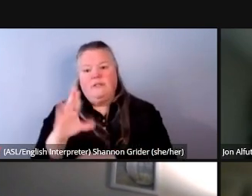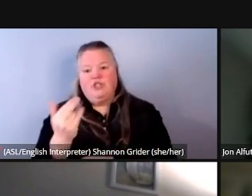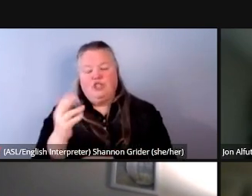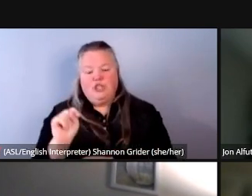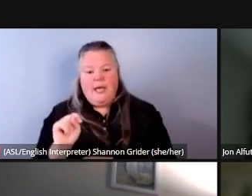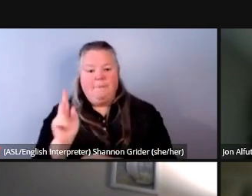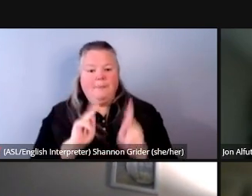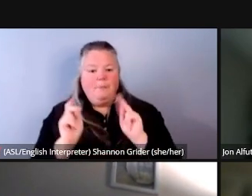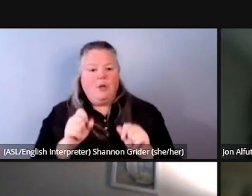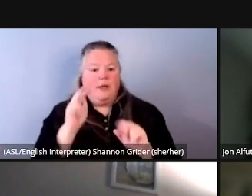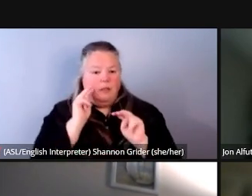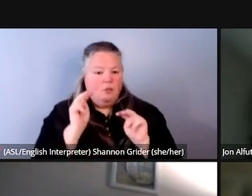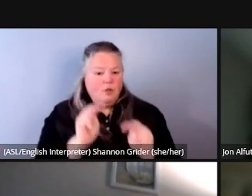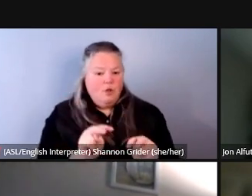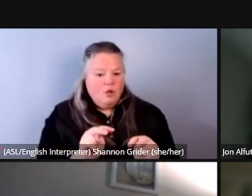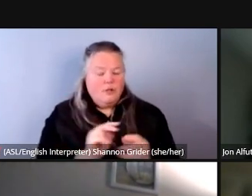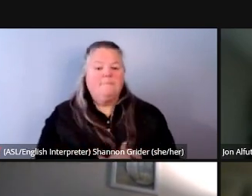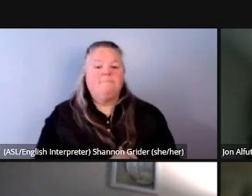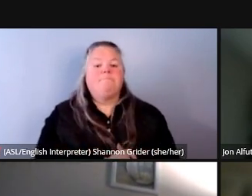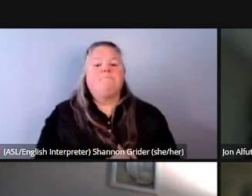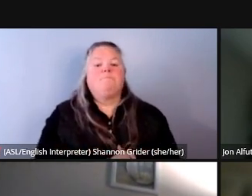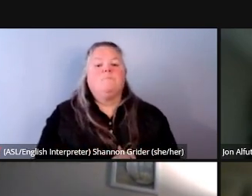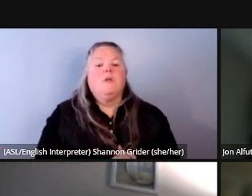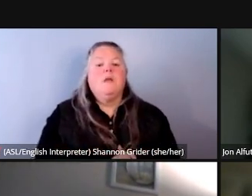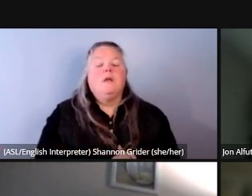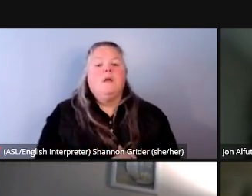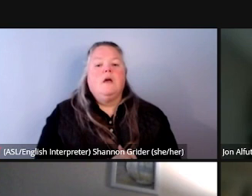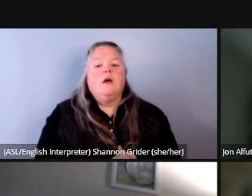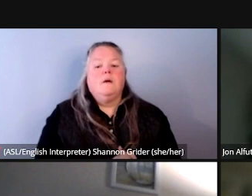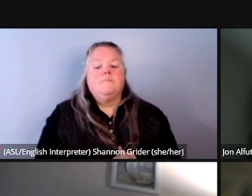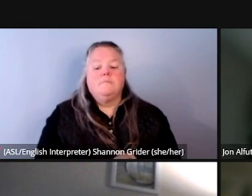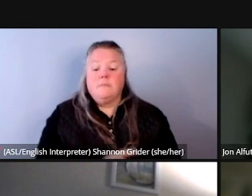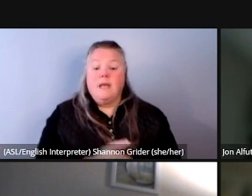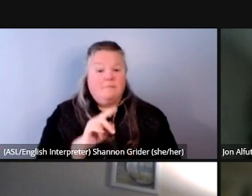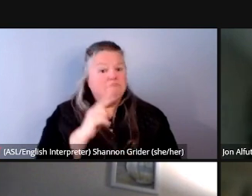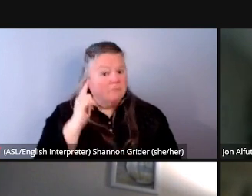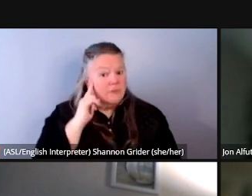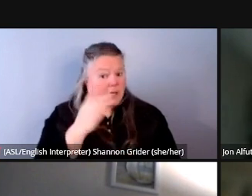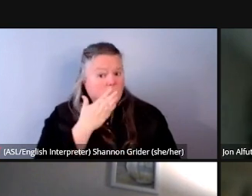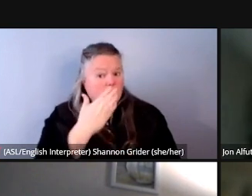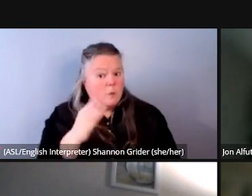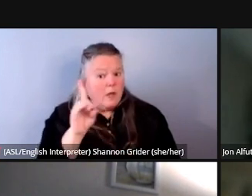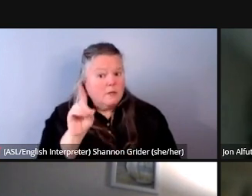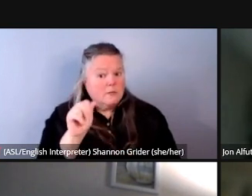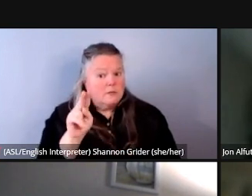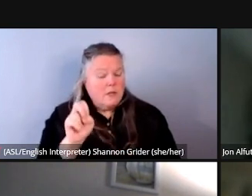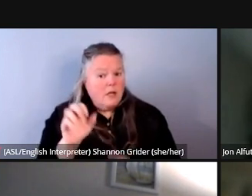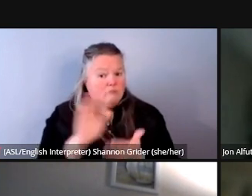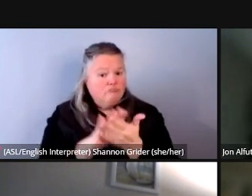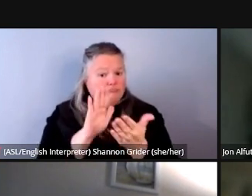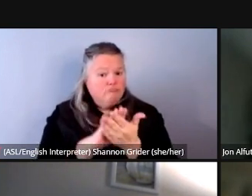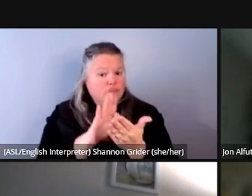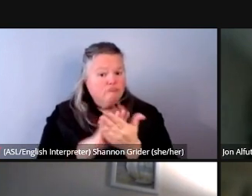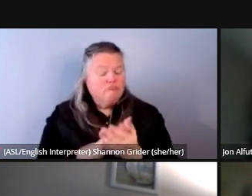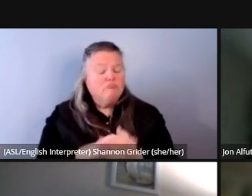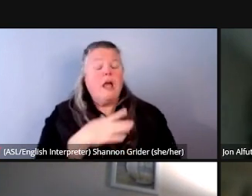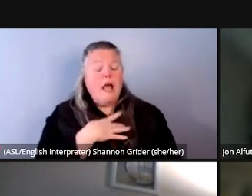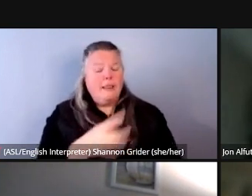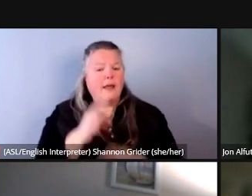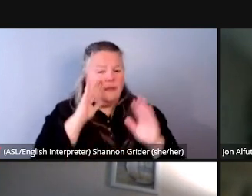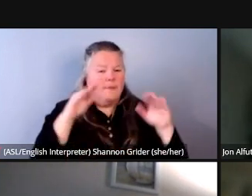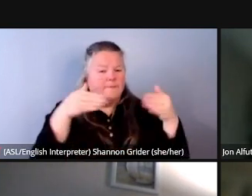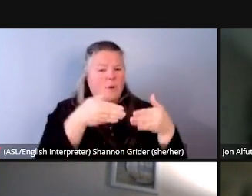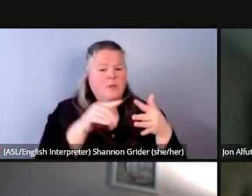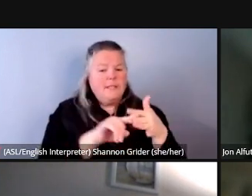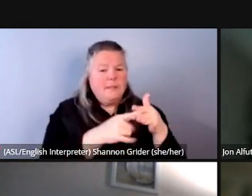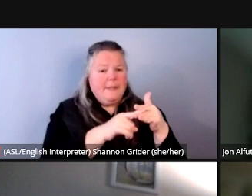look at it. And very well done. I really like the focus in the beginning